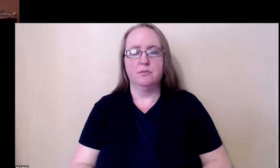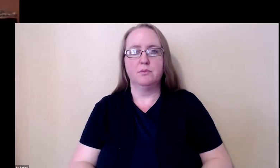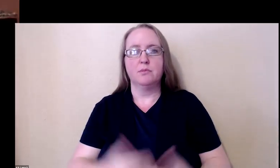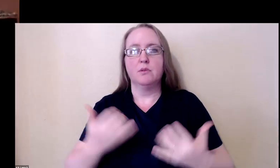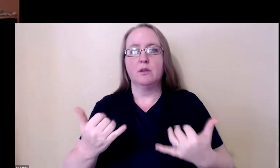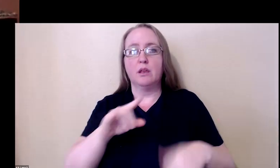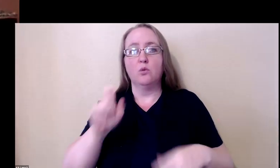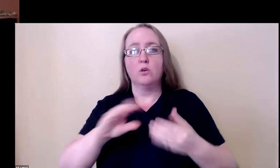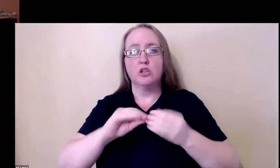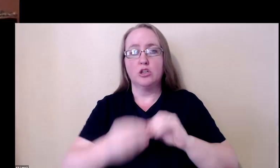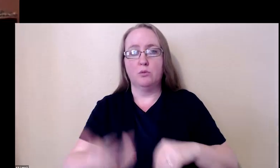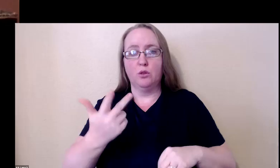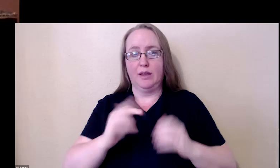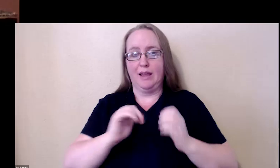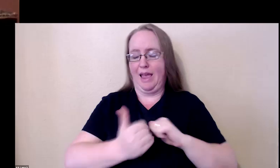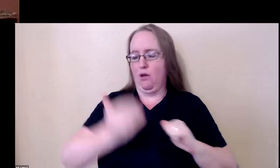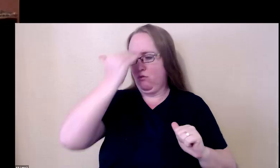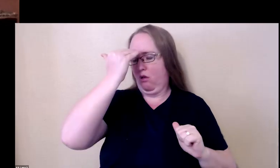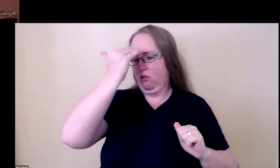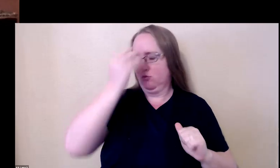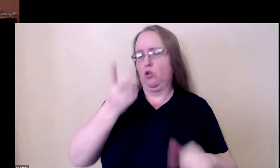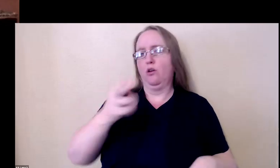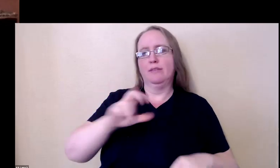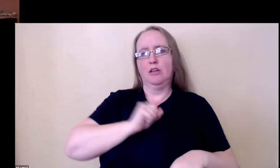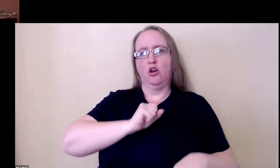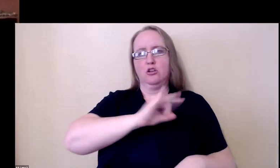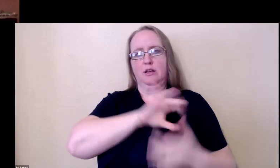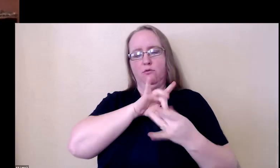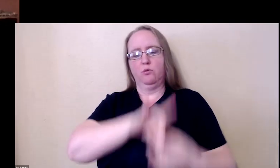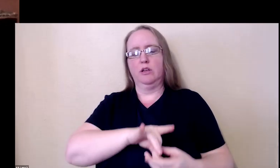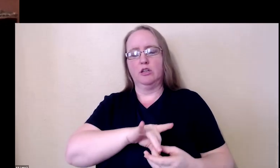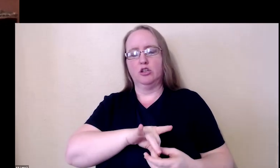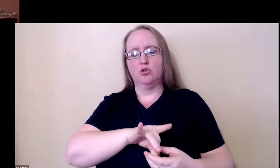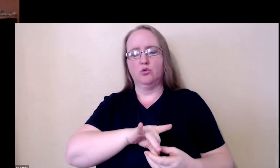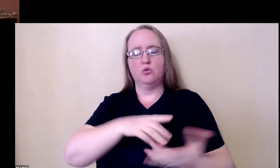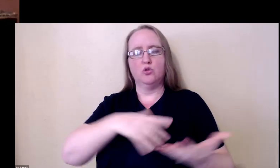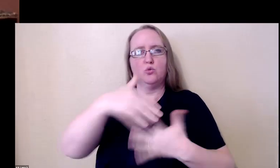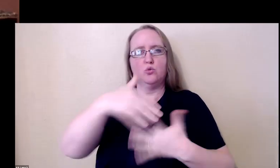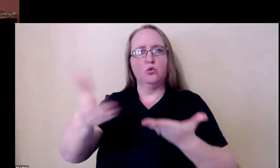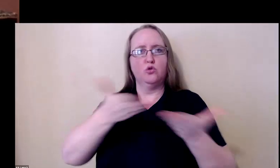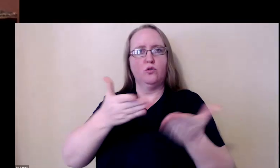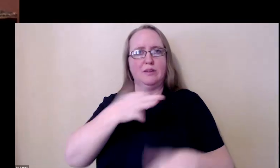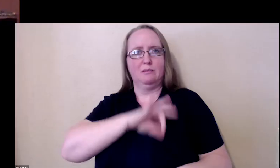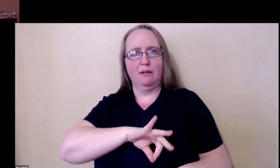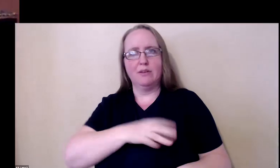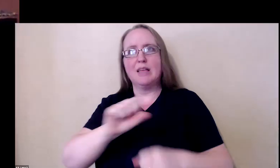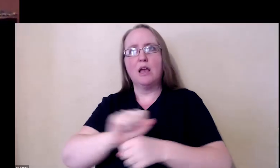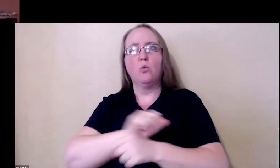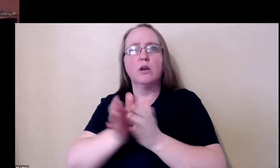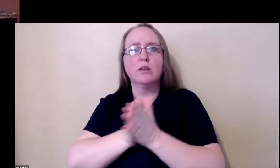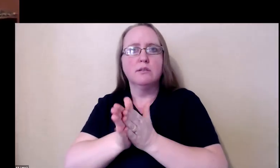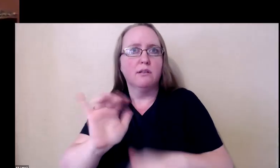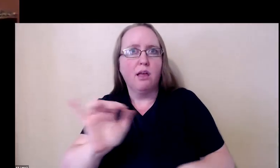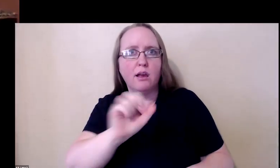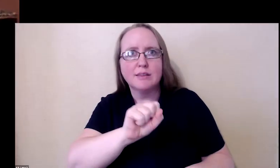How knowledgeable are VR staff about social service benefits and work incentives, such as